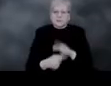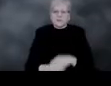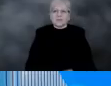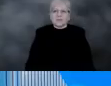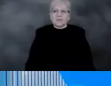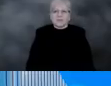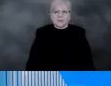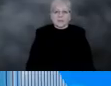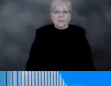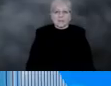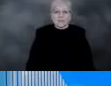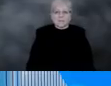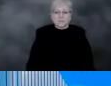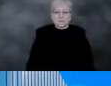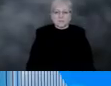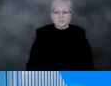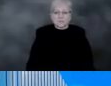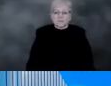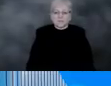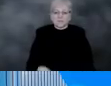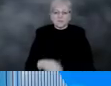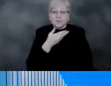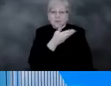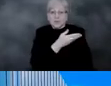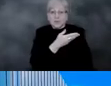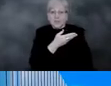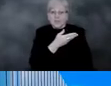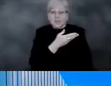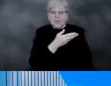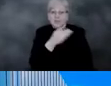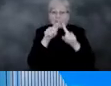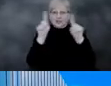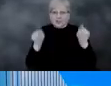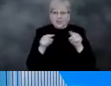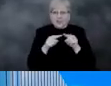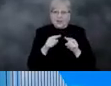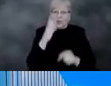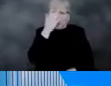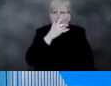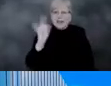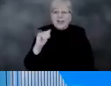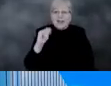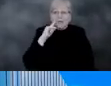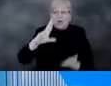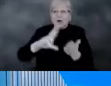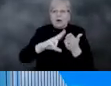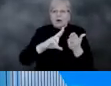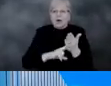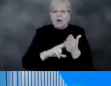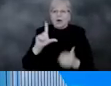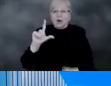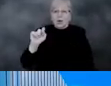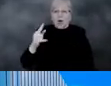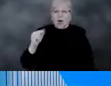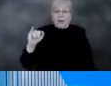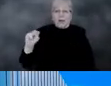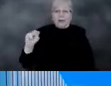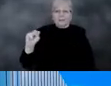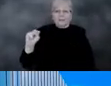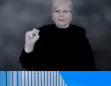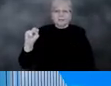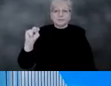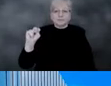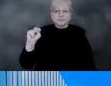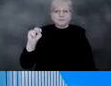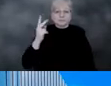So the screen I have up right now is what your login window is going to look like. It's going to have in the center